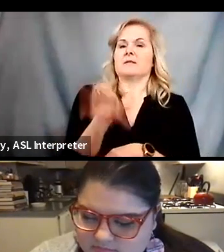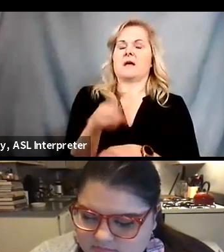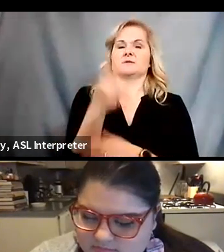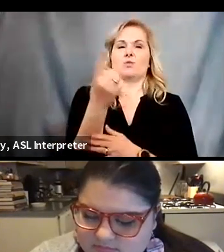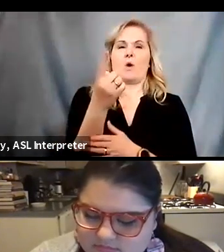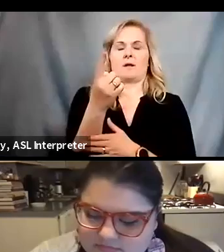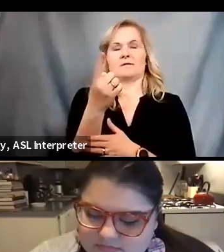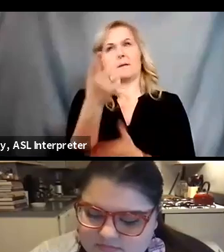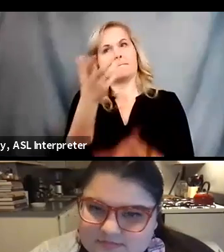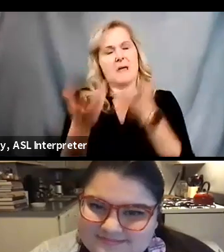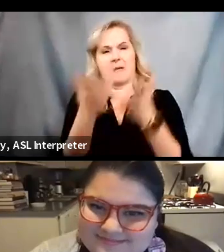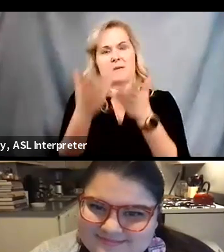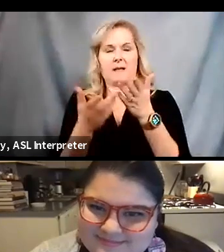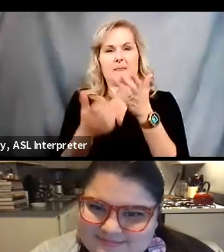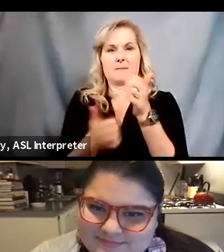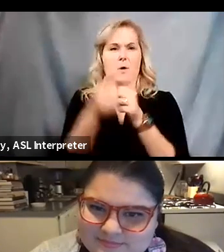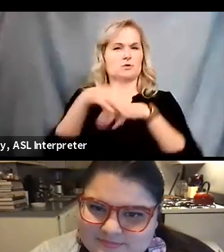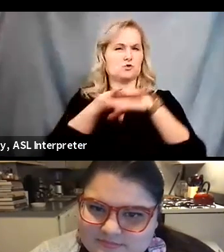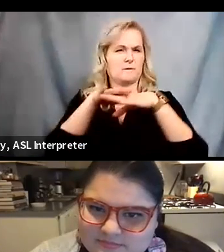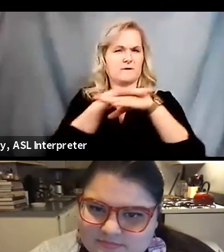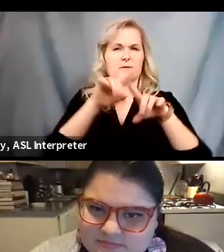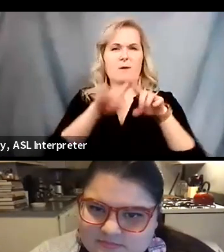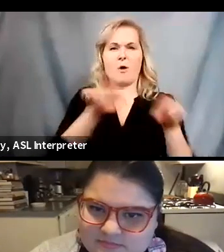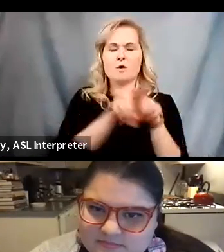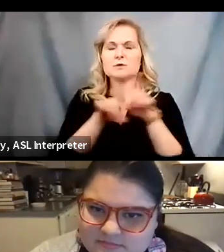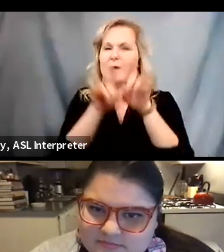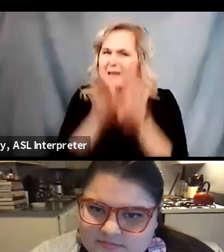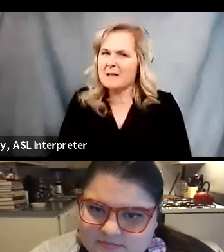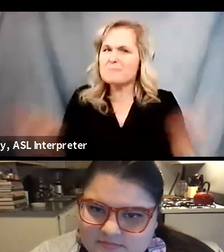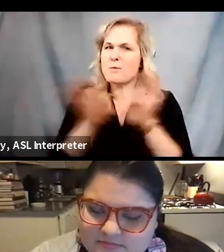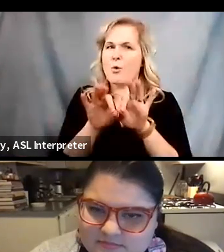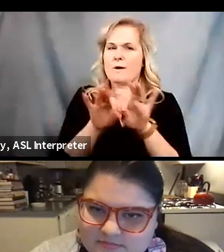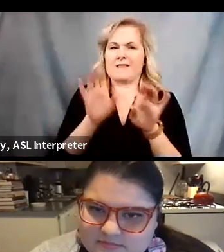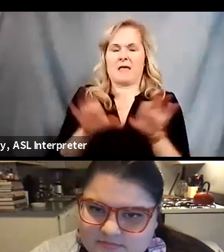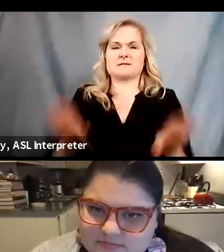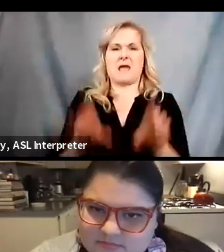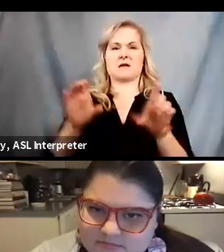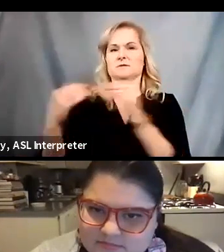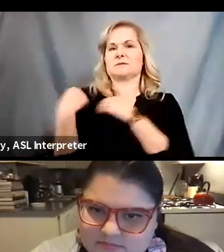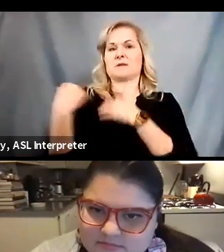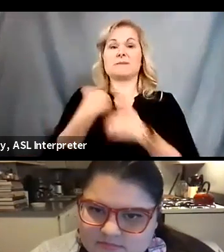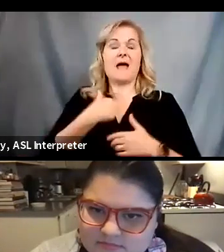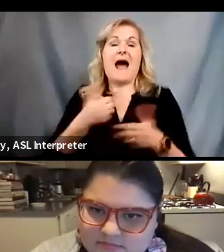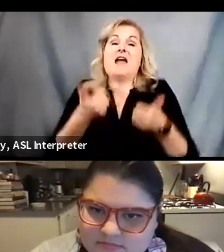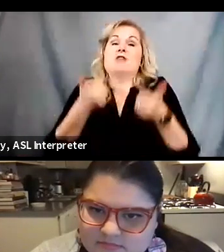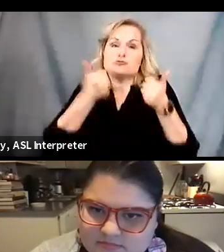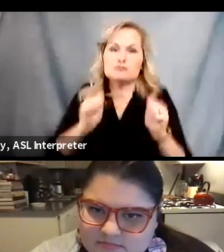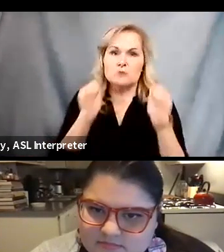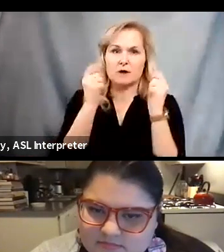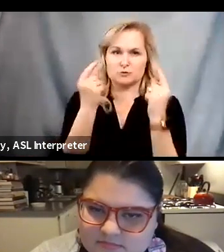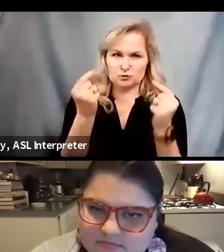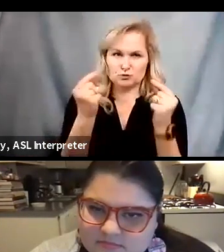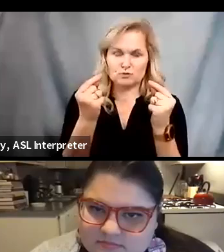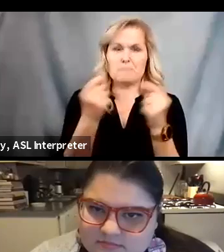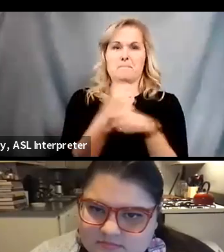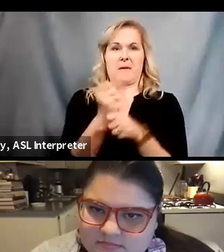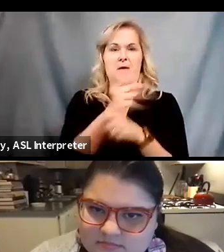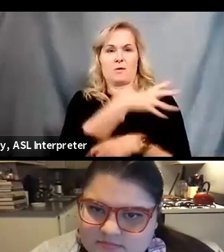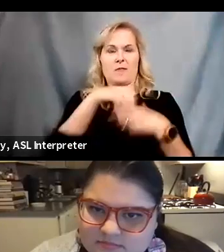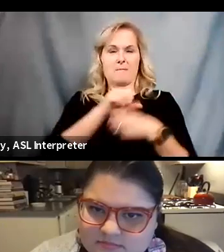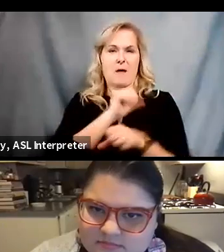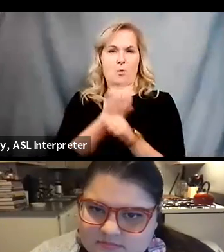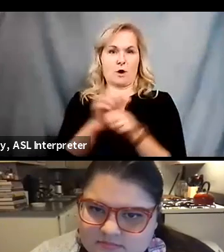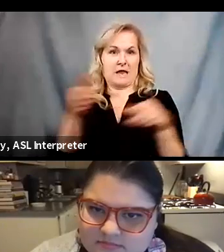maybe most superficial, but very important still acts of responsibility that I attempt to take and make in my work